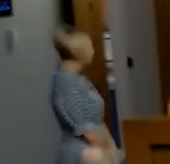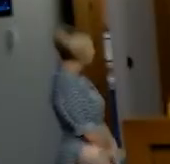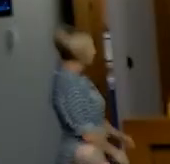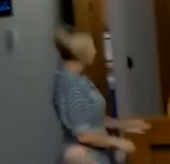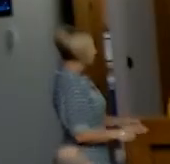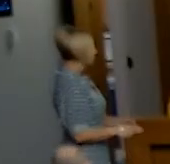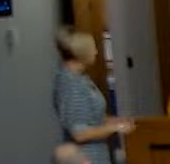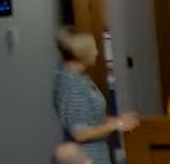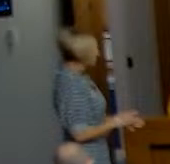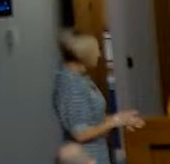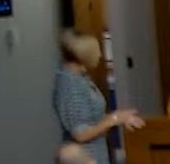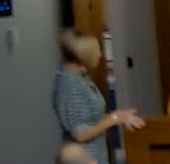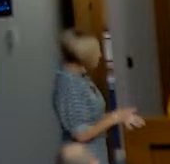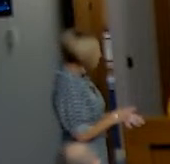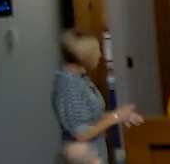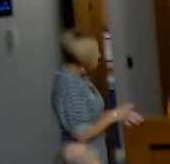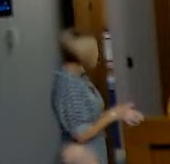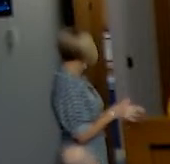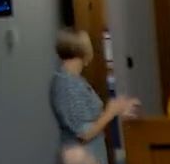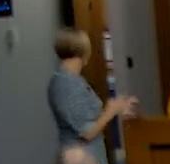Partnership.